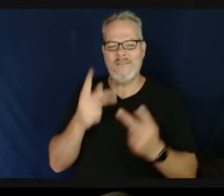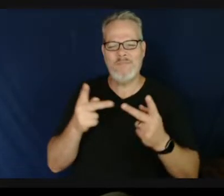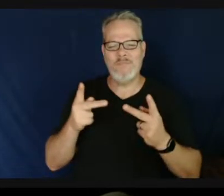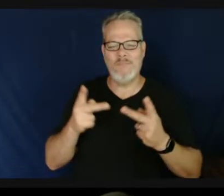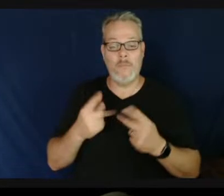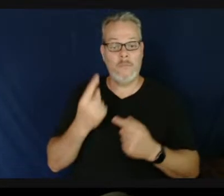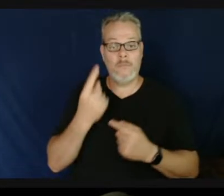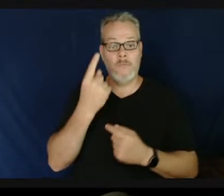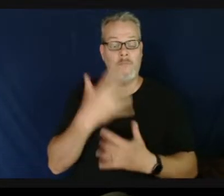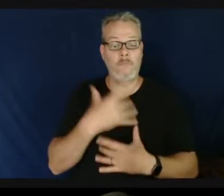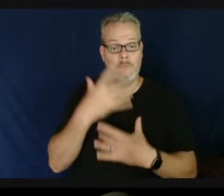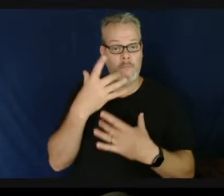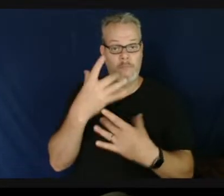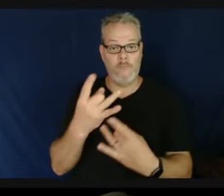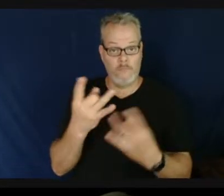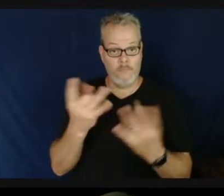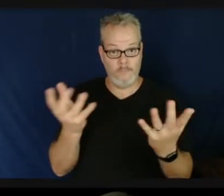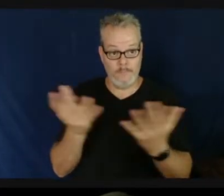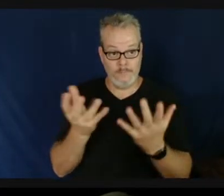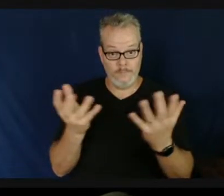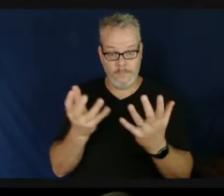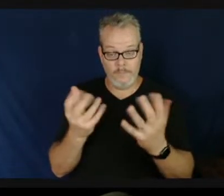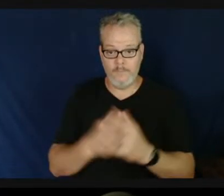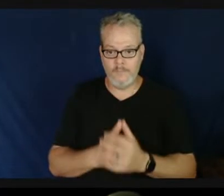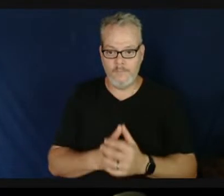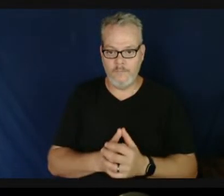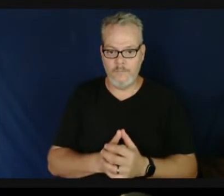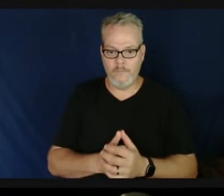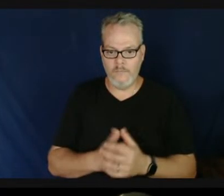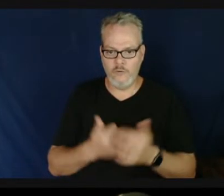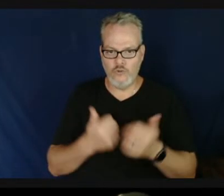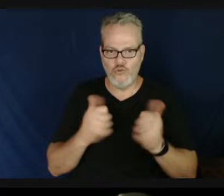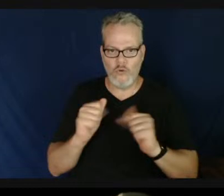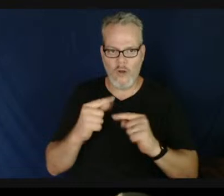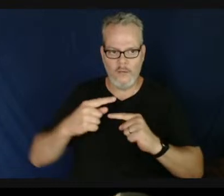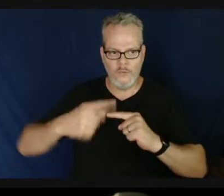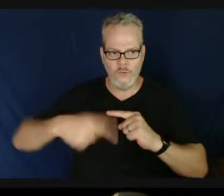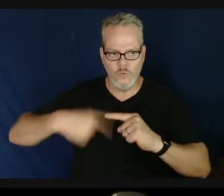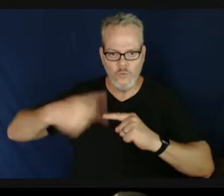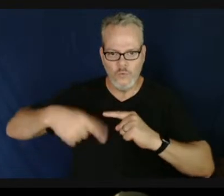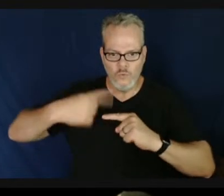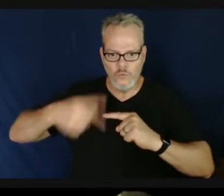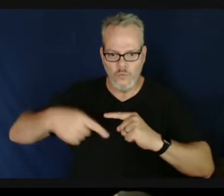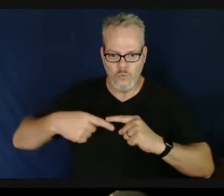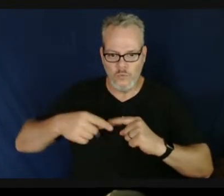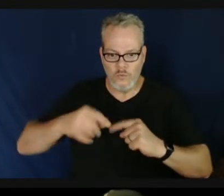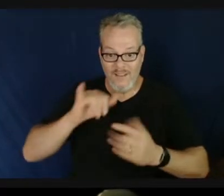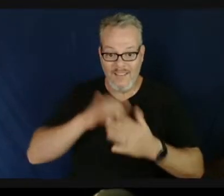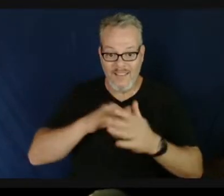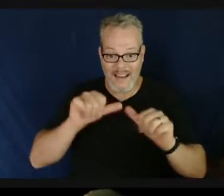thing here is, see if we can go forward, right down in here.